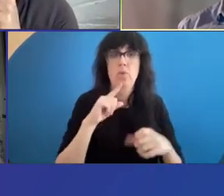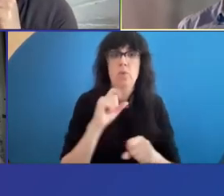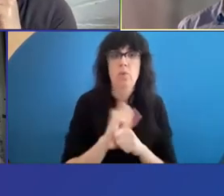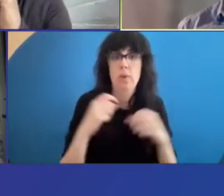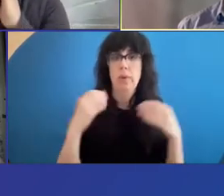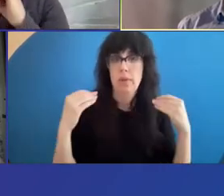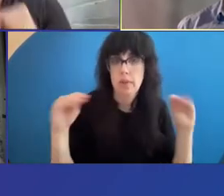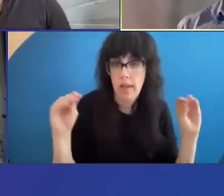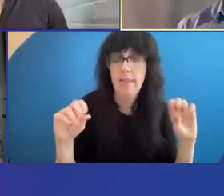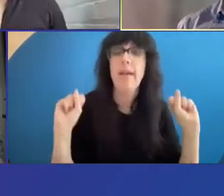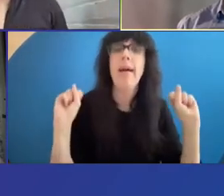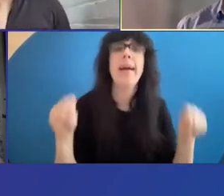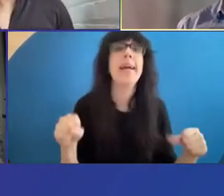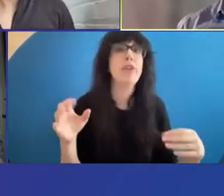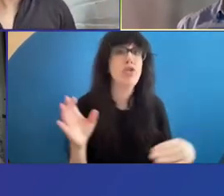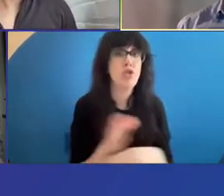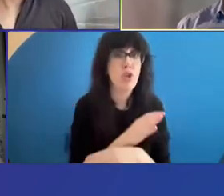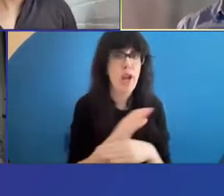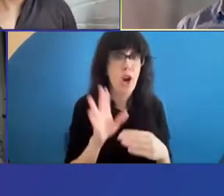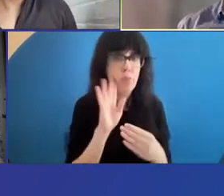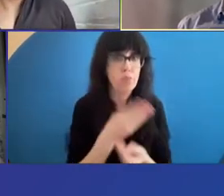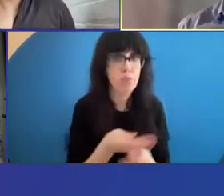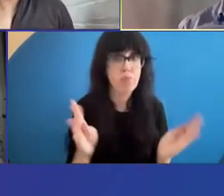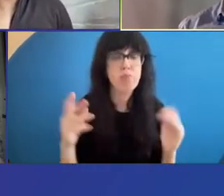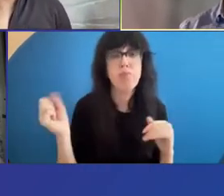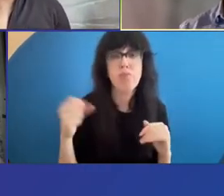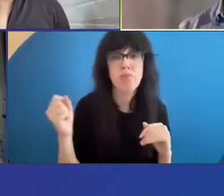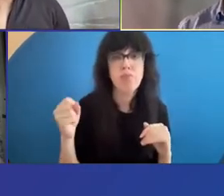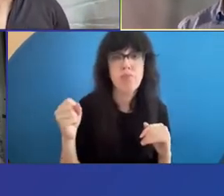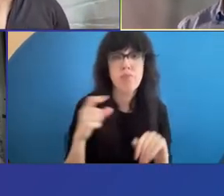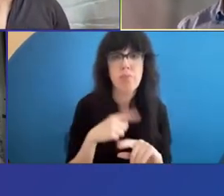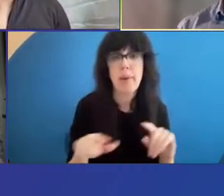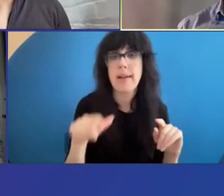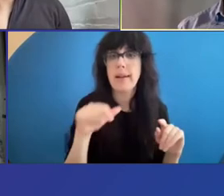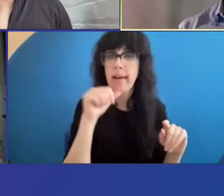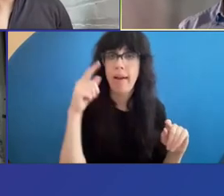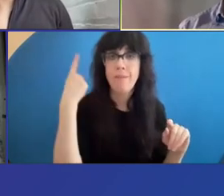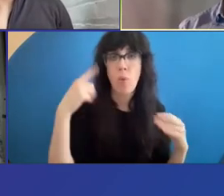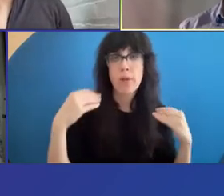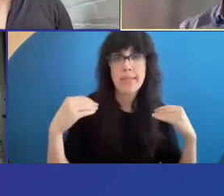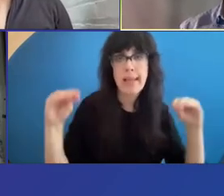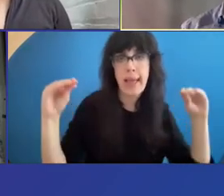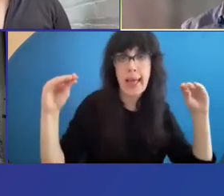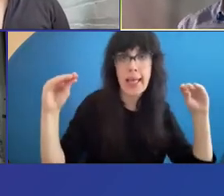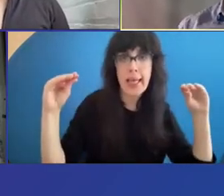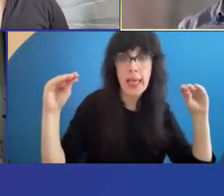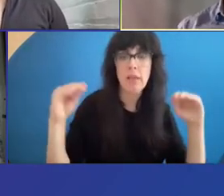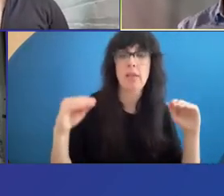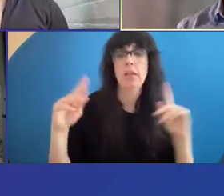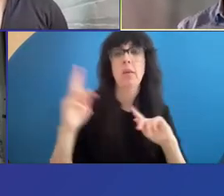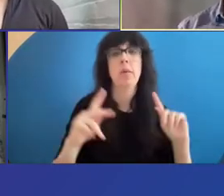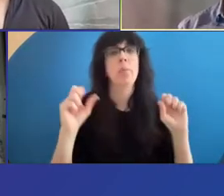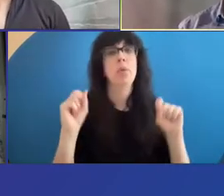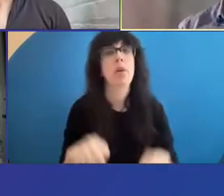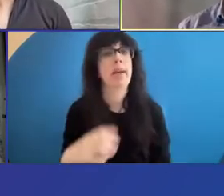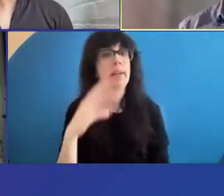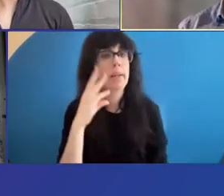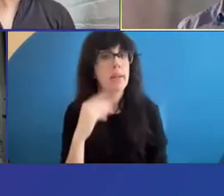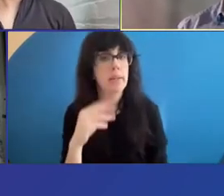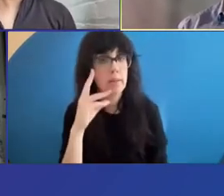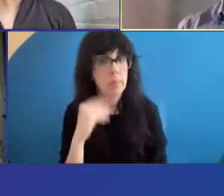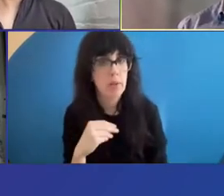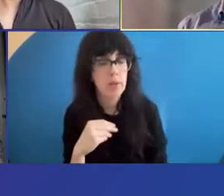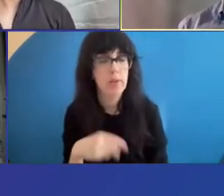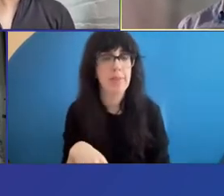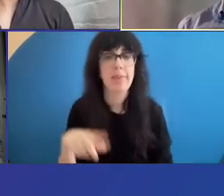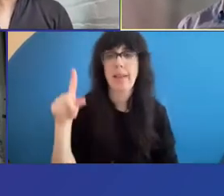I can share it. It is not for sale. People can experience it. They cannot buy